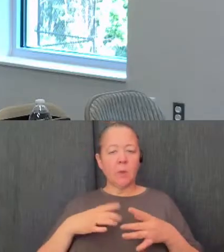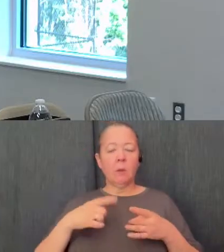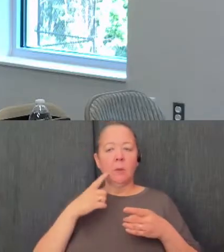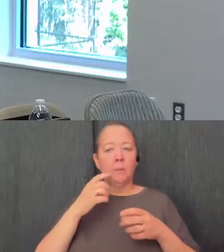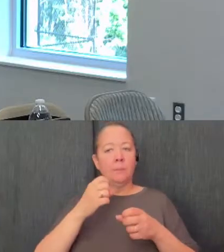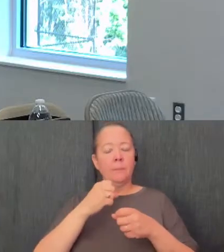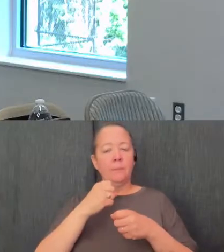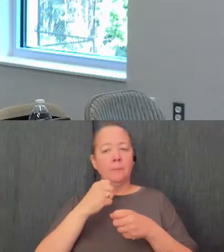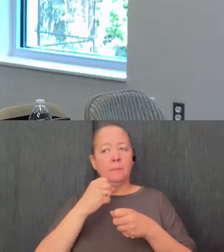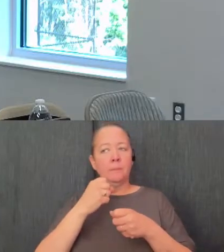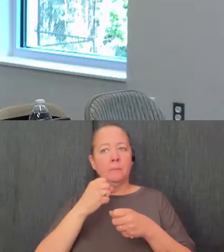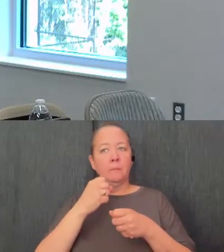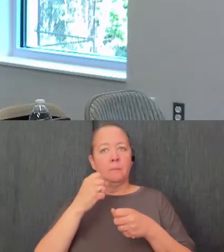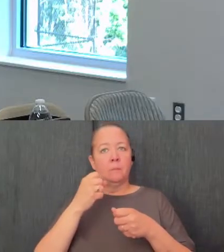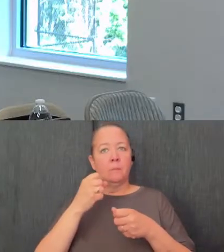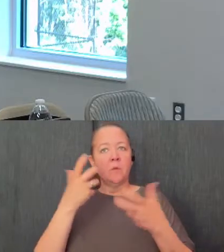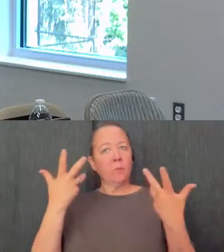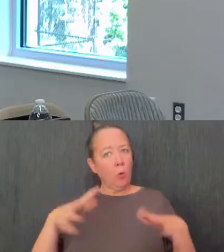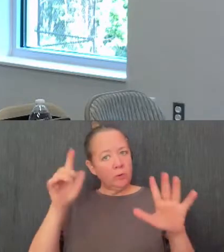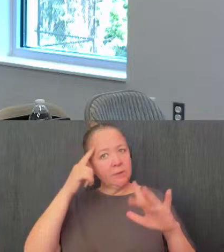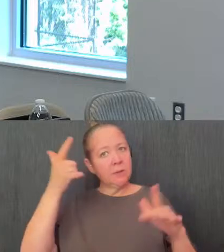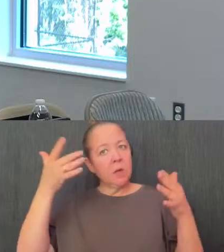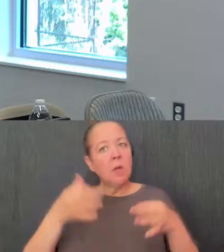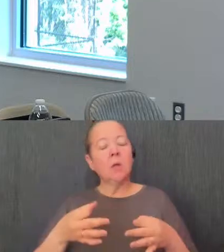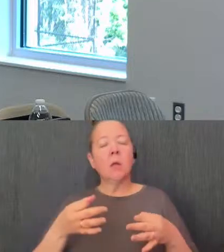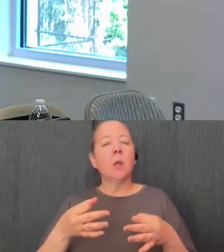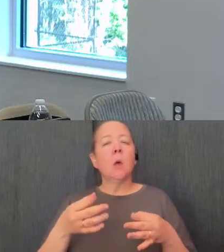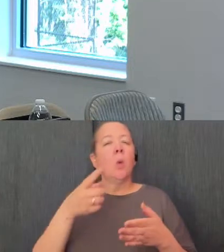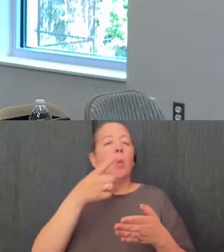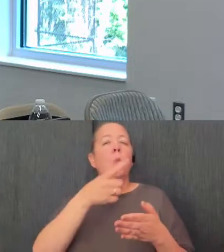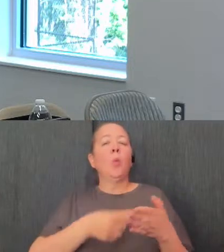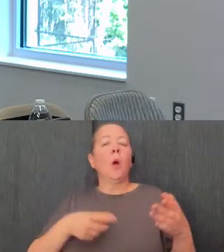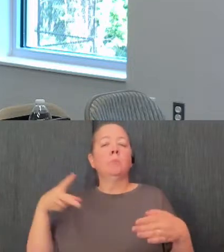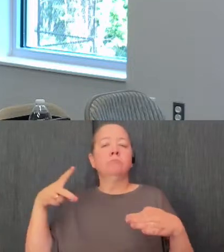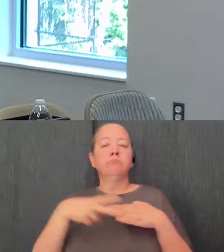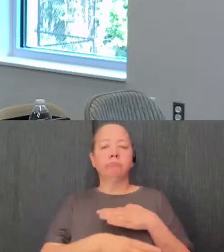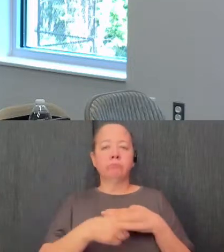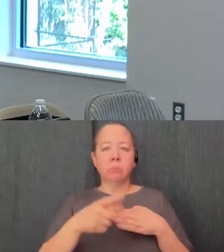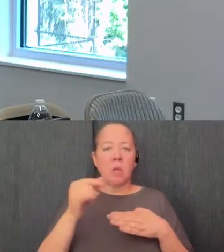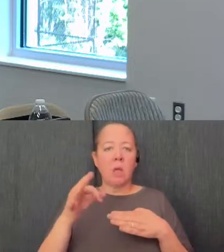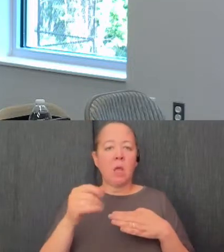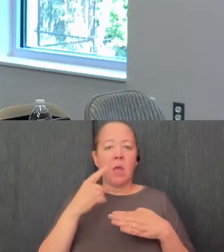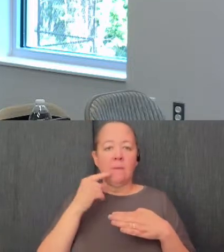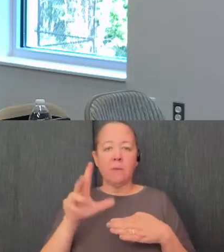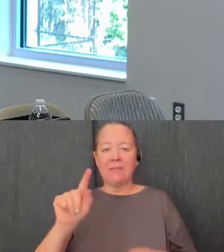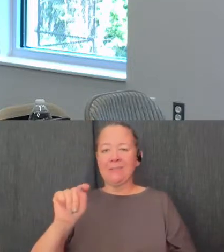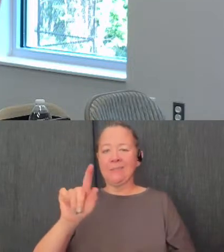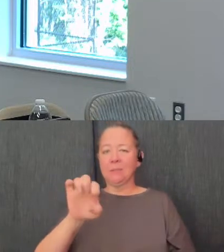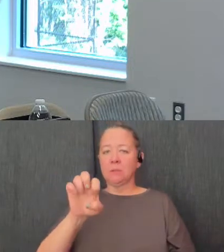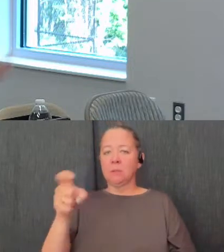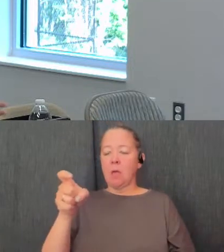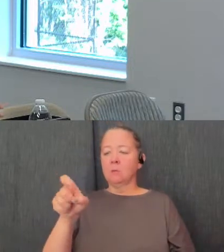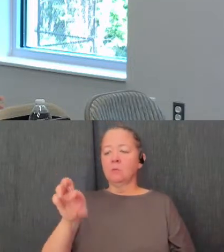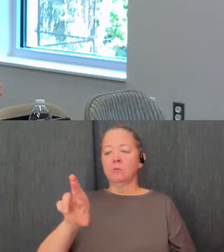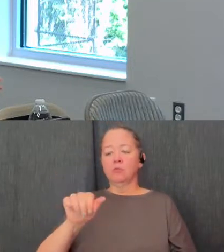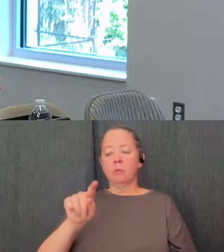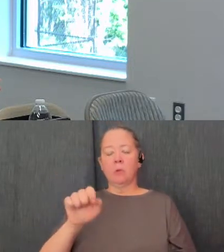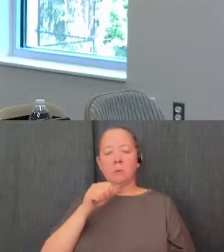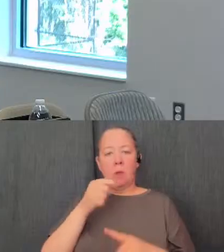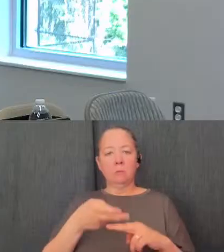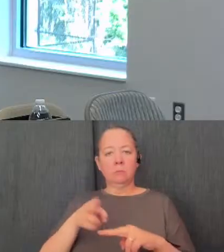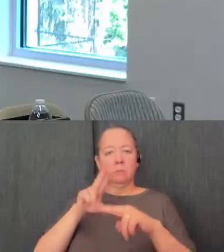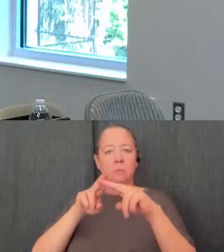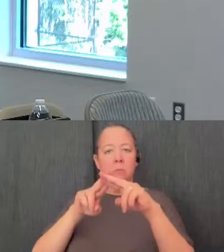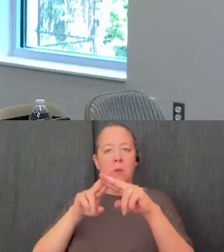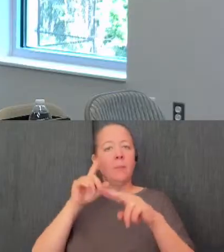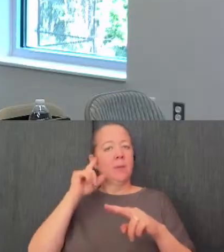if the tax rate is not increased? Because I think partially this conversation would be an easier one to have if we were able to balance those 2